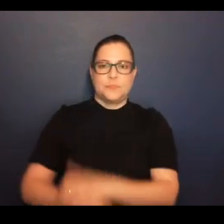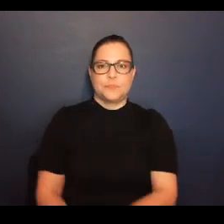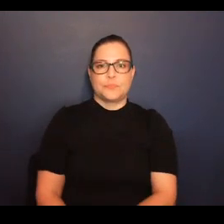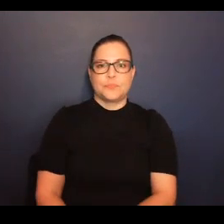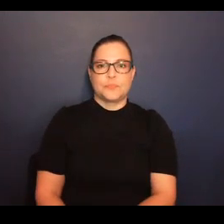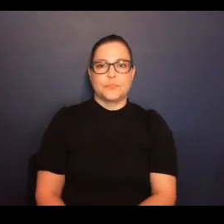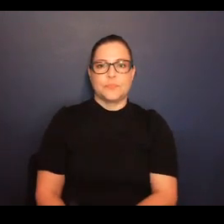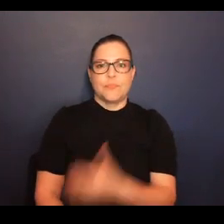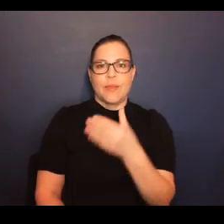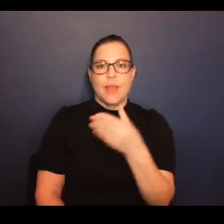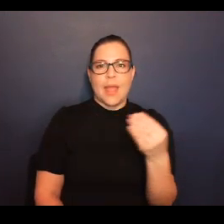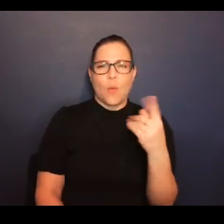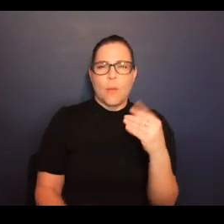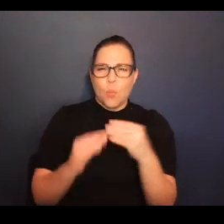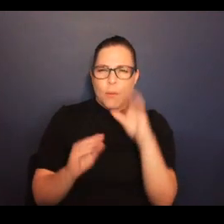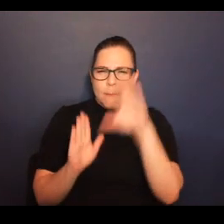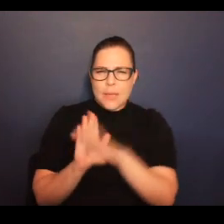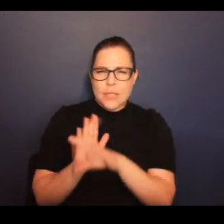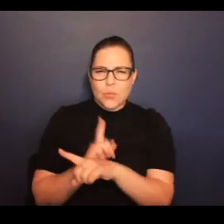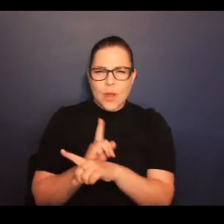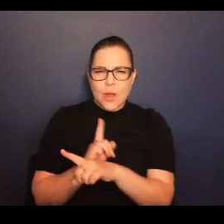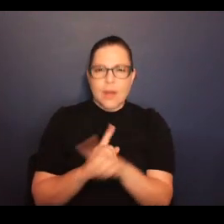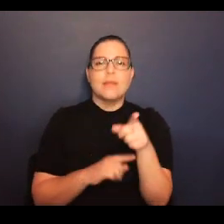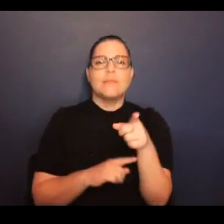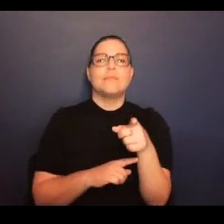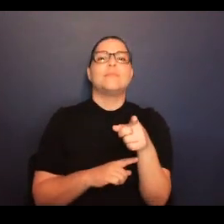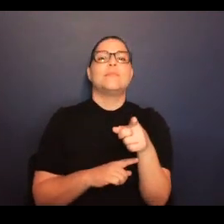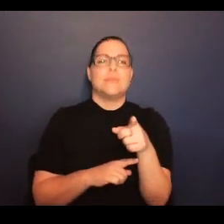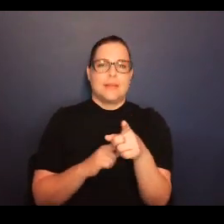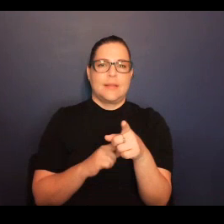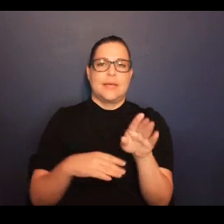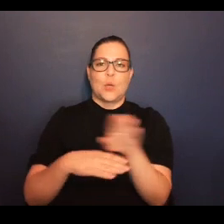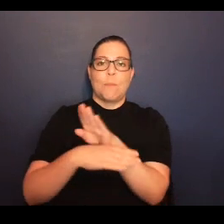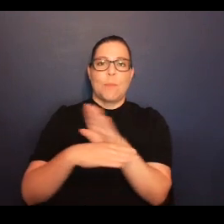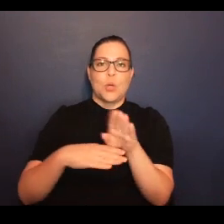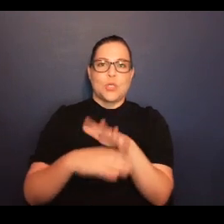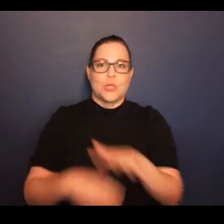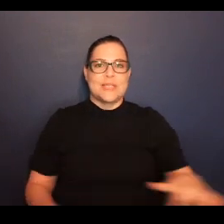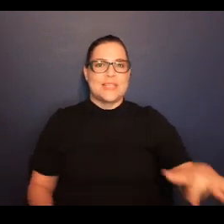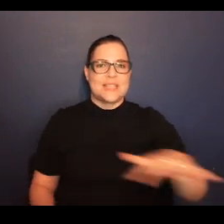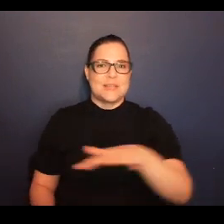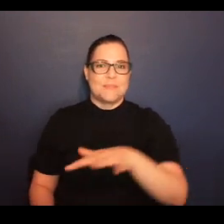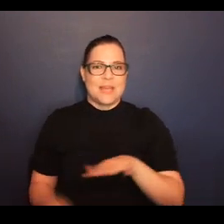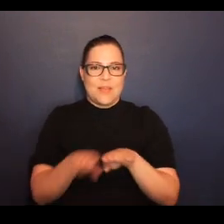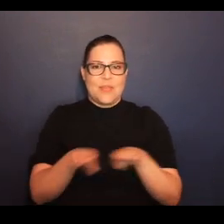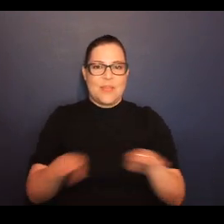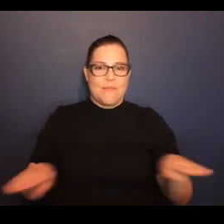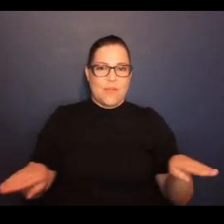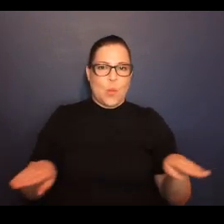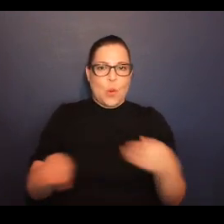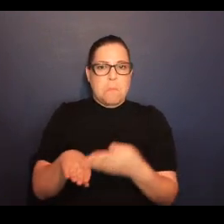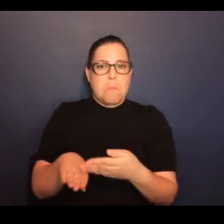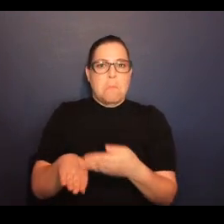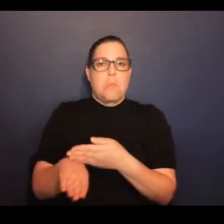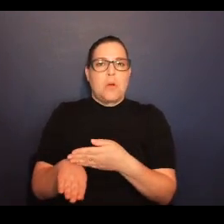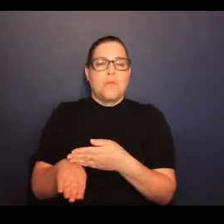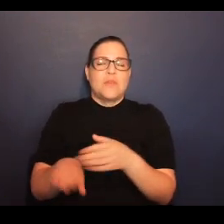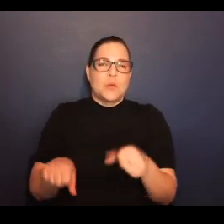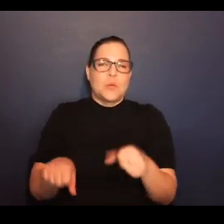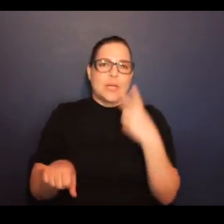And is there one more picture there? And here's the commercial space. You can see that the floor is unimproved, but you can get a really good sense of